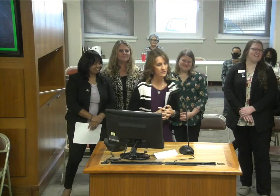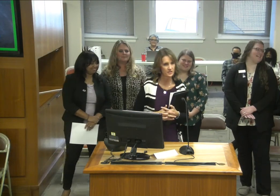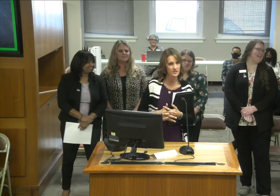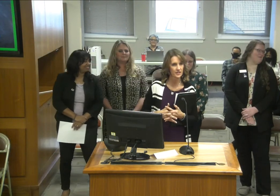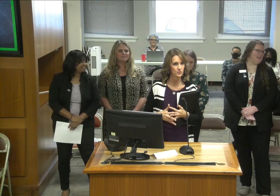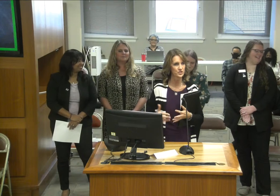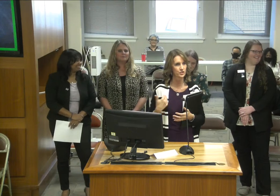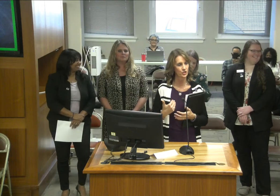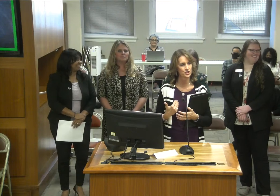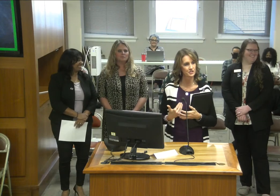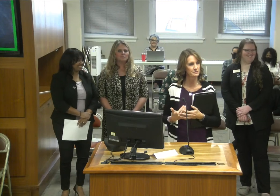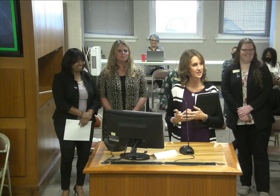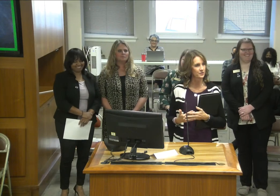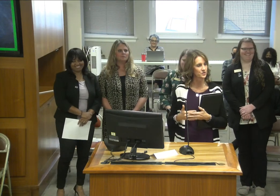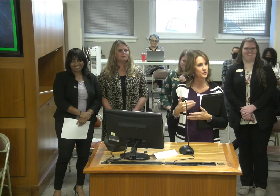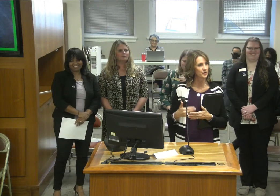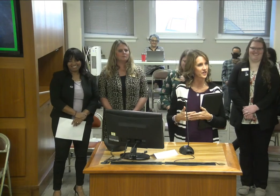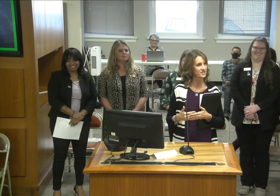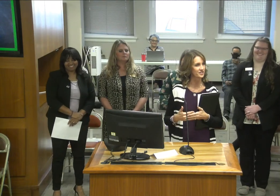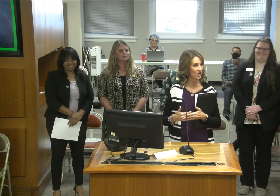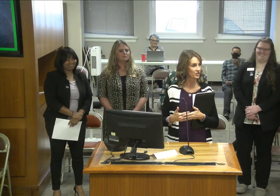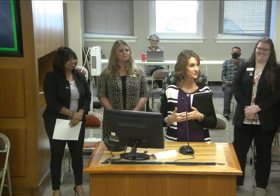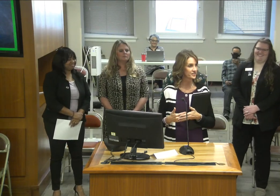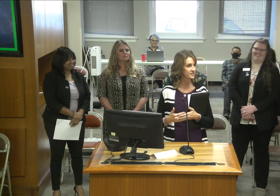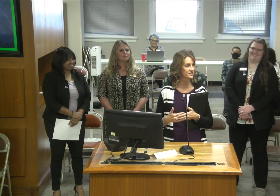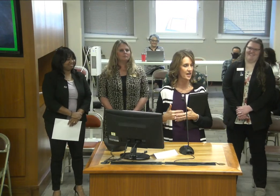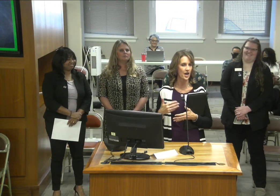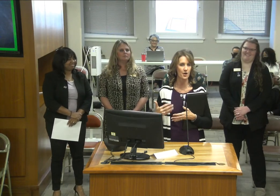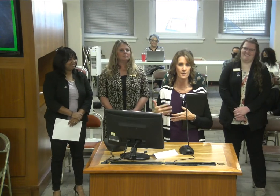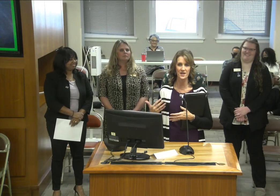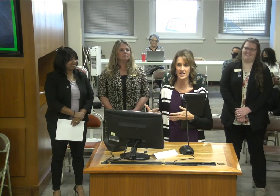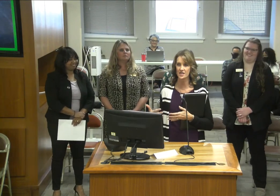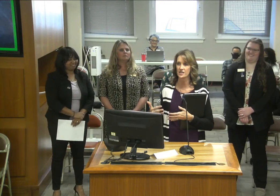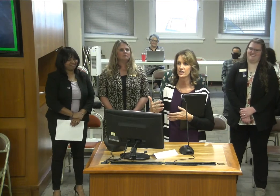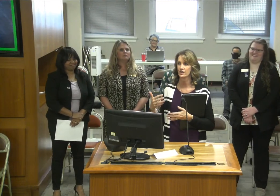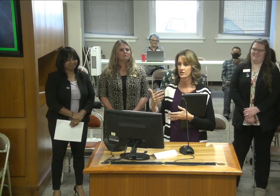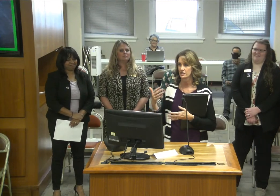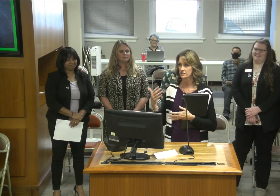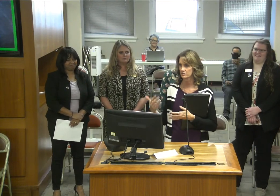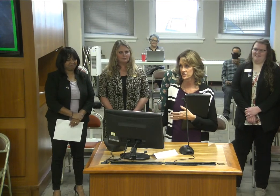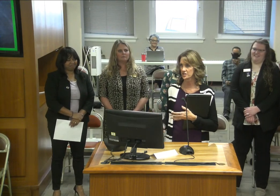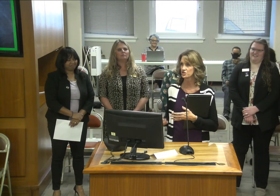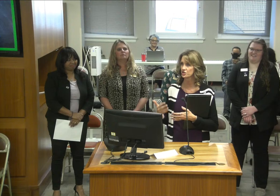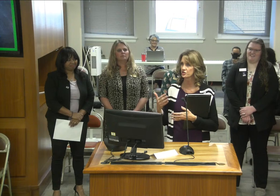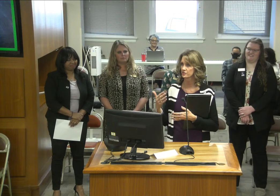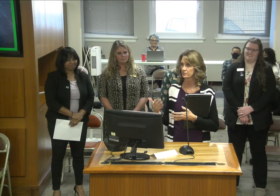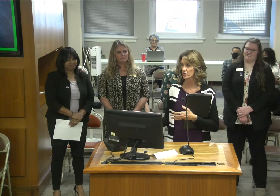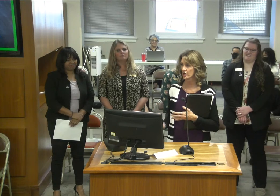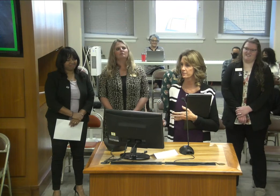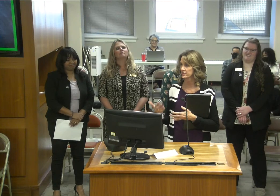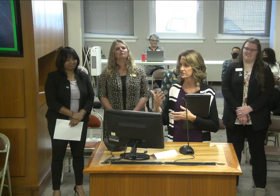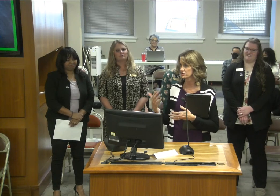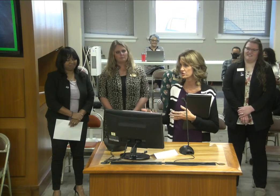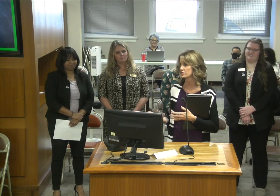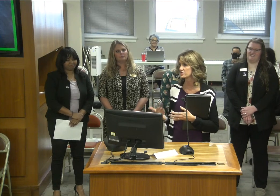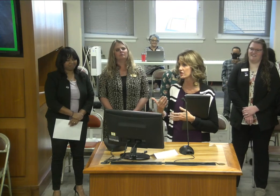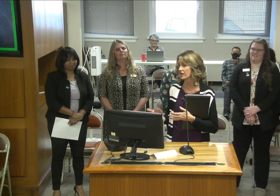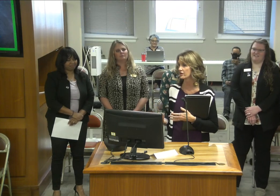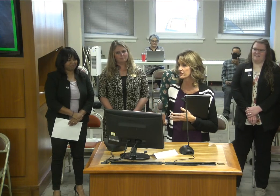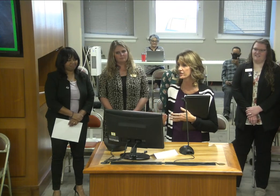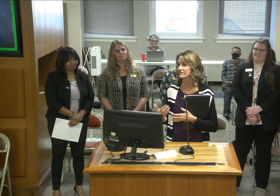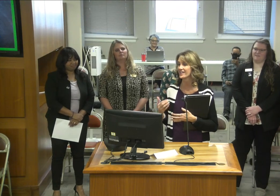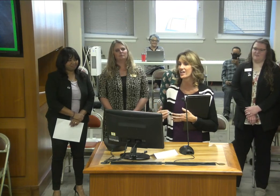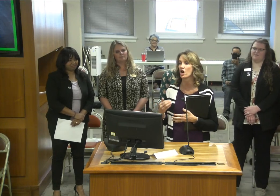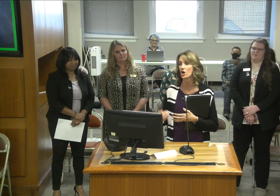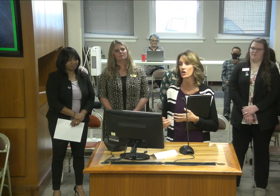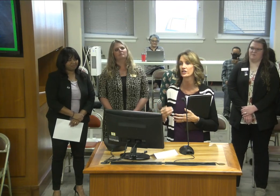I think the thing that was encouraging to me was when we went to the college visits how many teacher Prep students